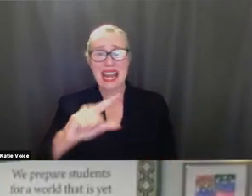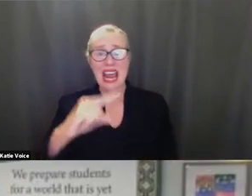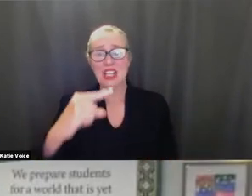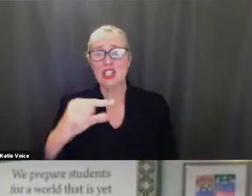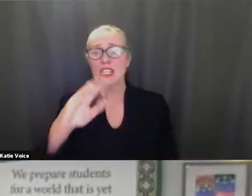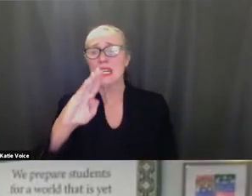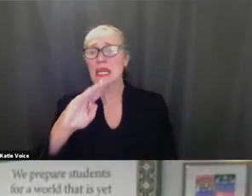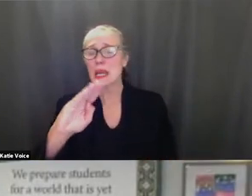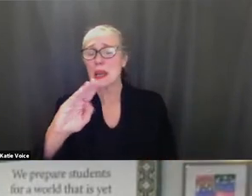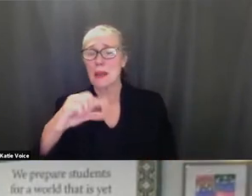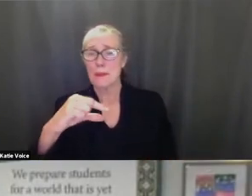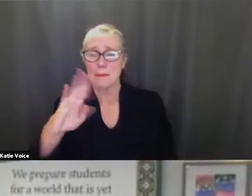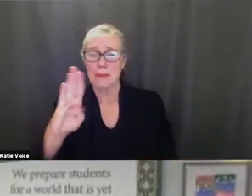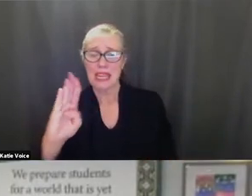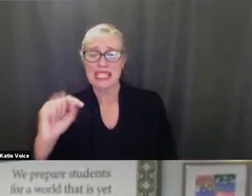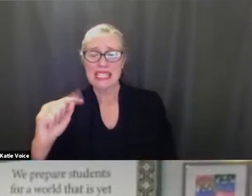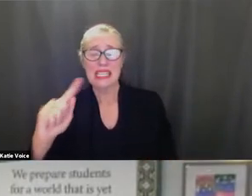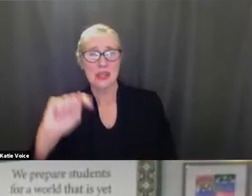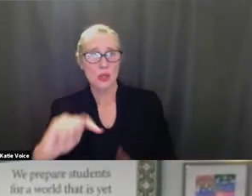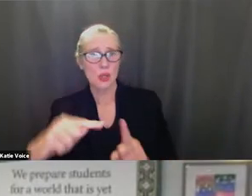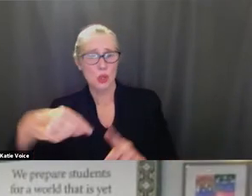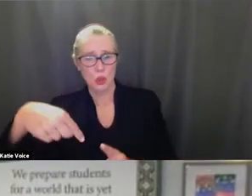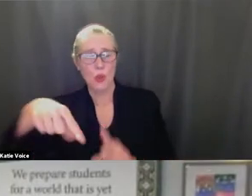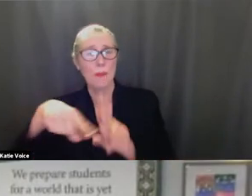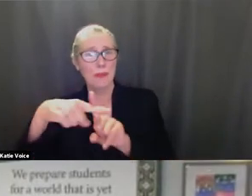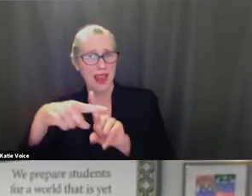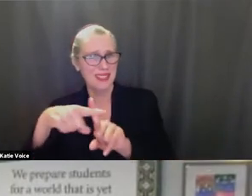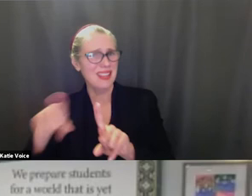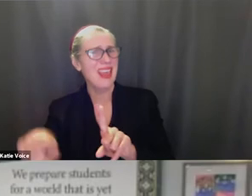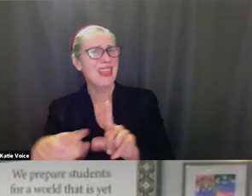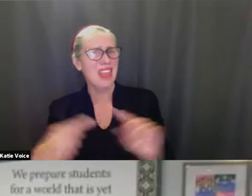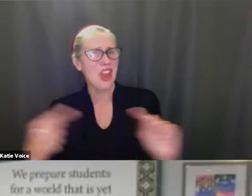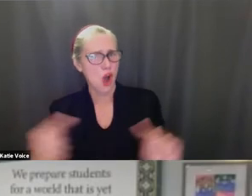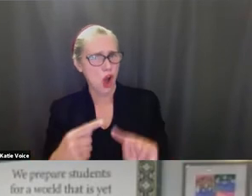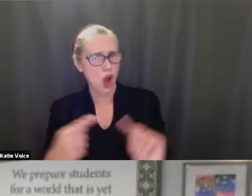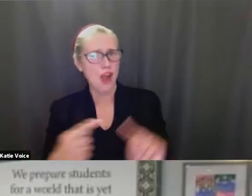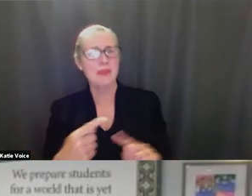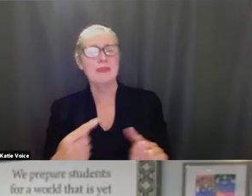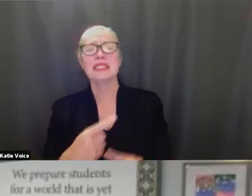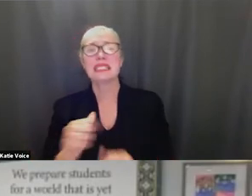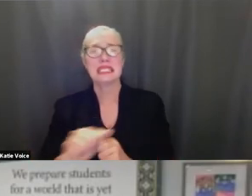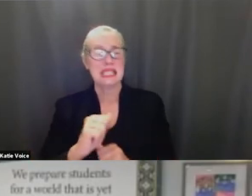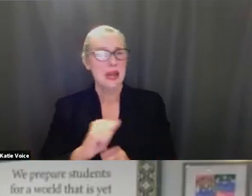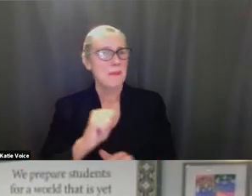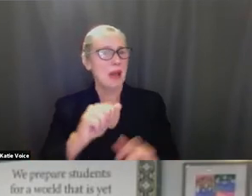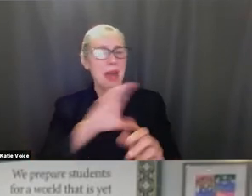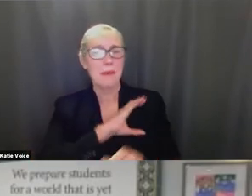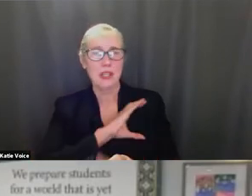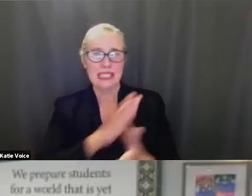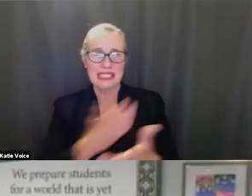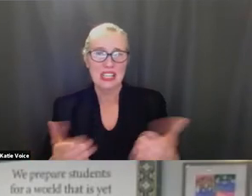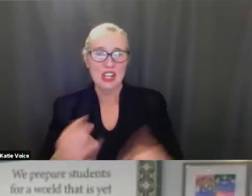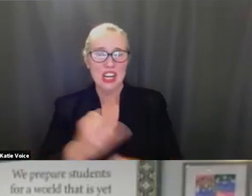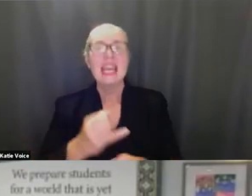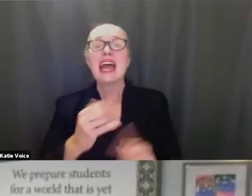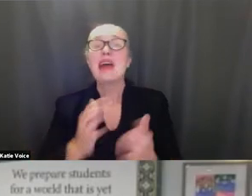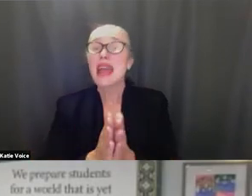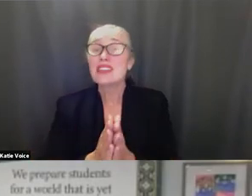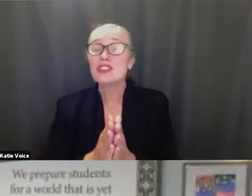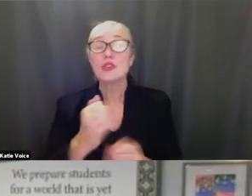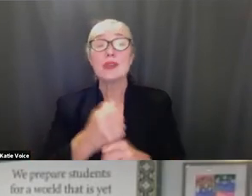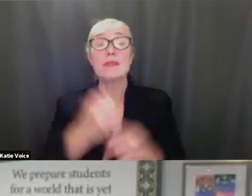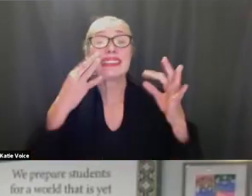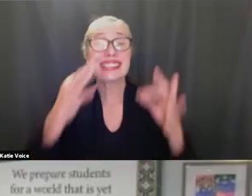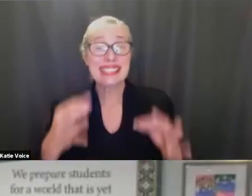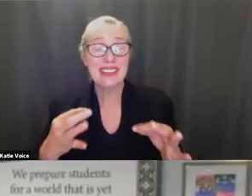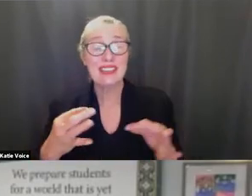constitute a large part of our student body are disproportionately harmed by police presence on campus we are here to ask you to make this decision in the interest of these students in